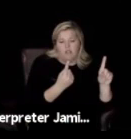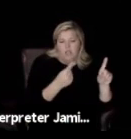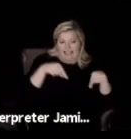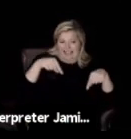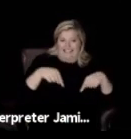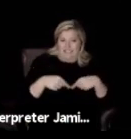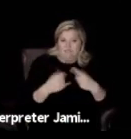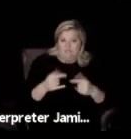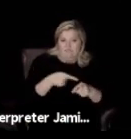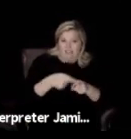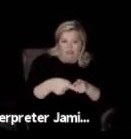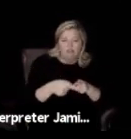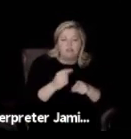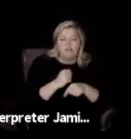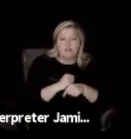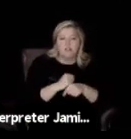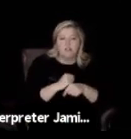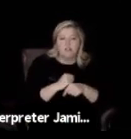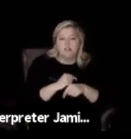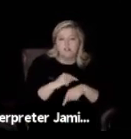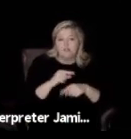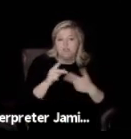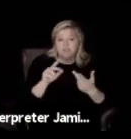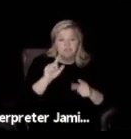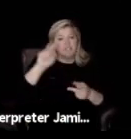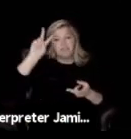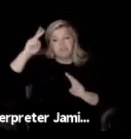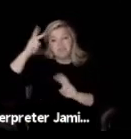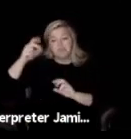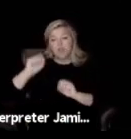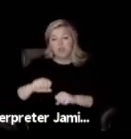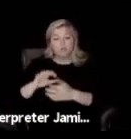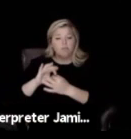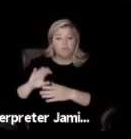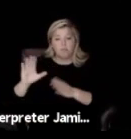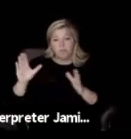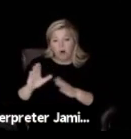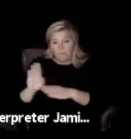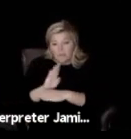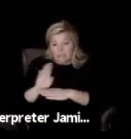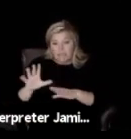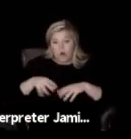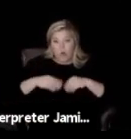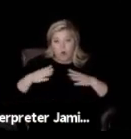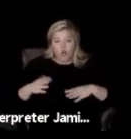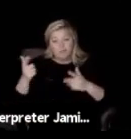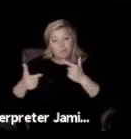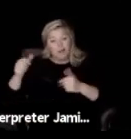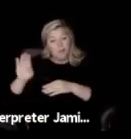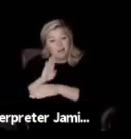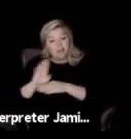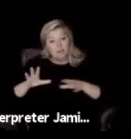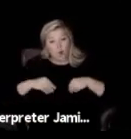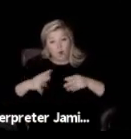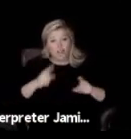is, it can be for small business owners, big business owners. This is just information that is important. So